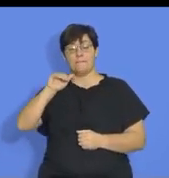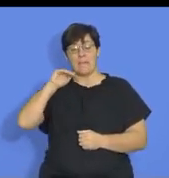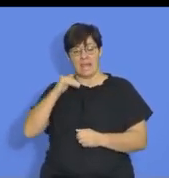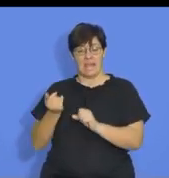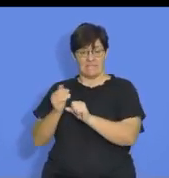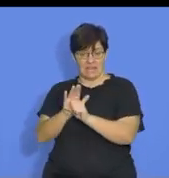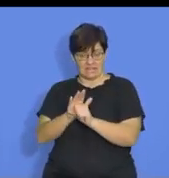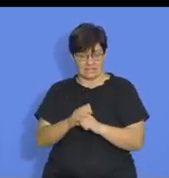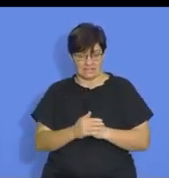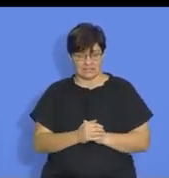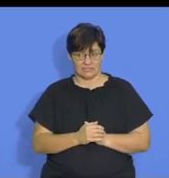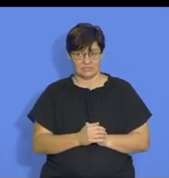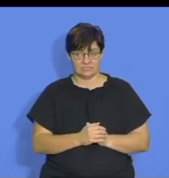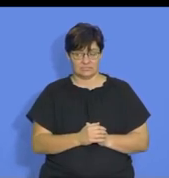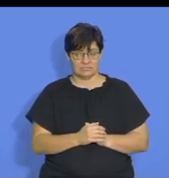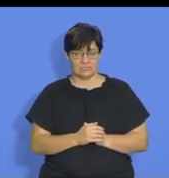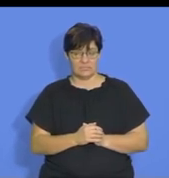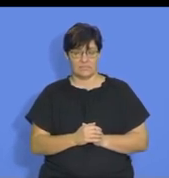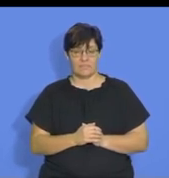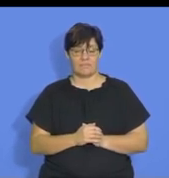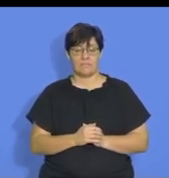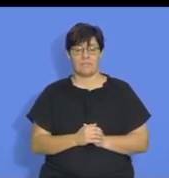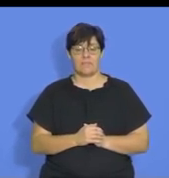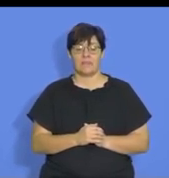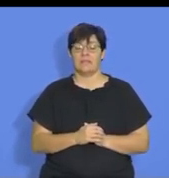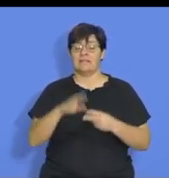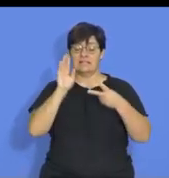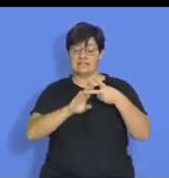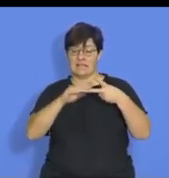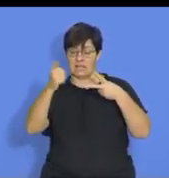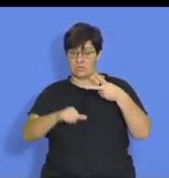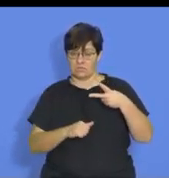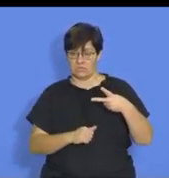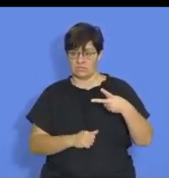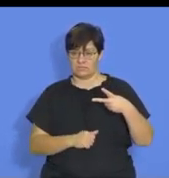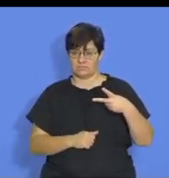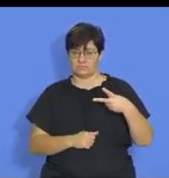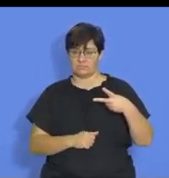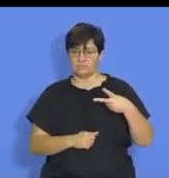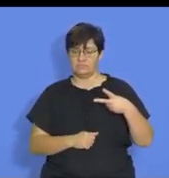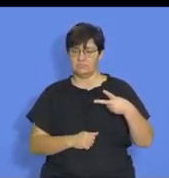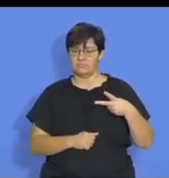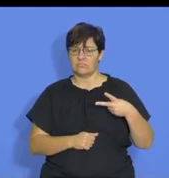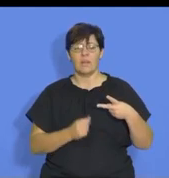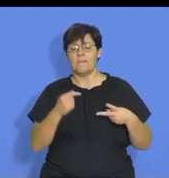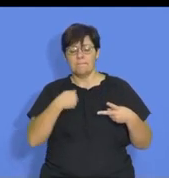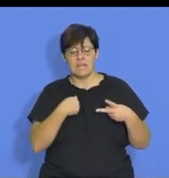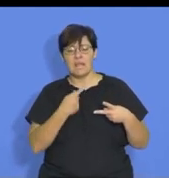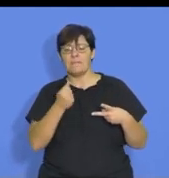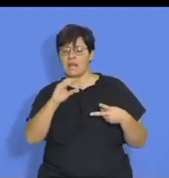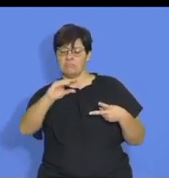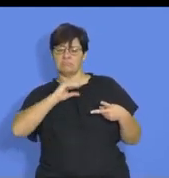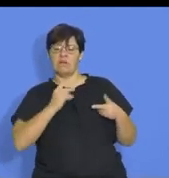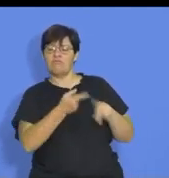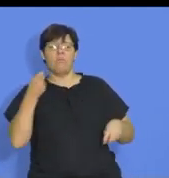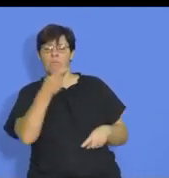is affected. Bank is my first account. And the second account, who is the business receiving money